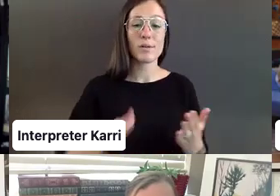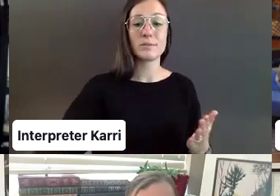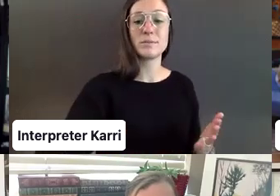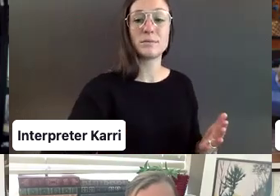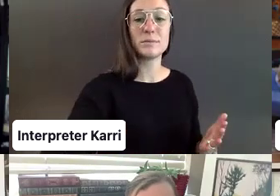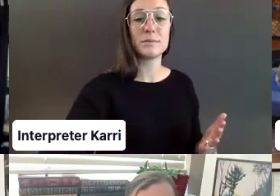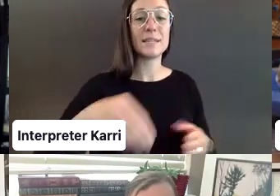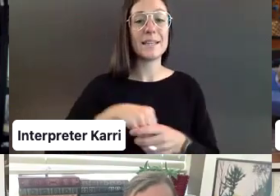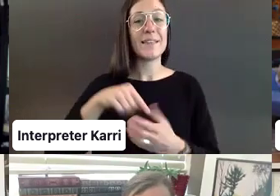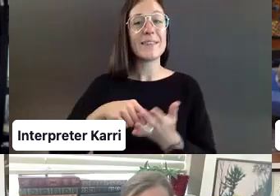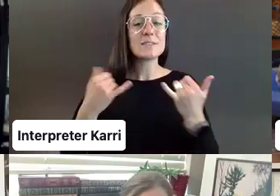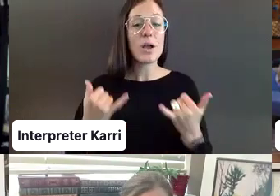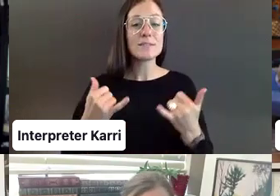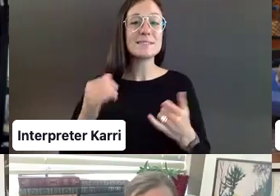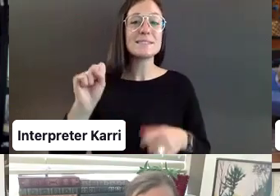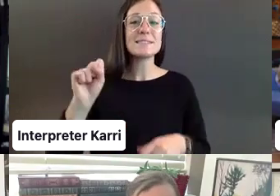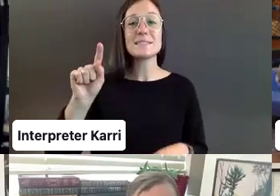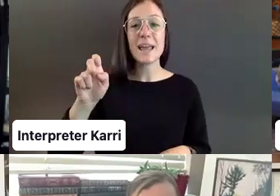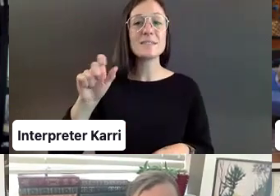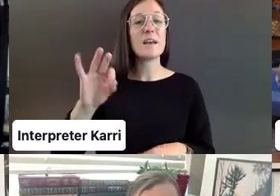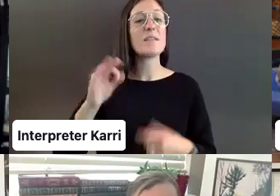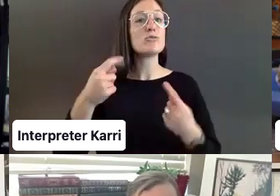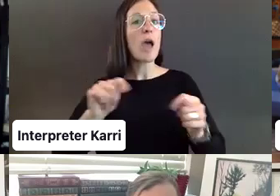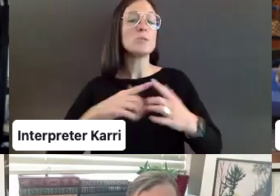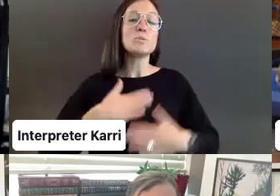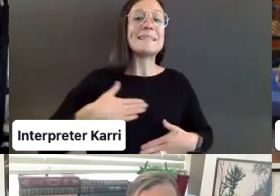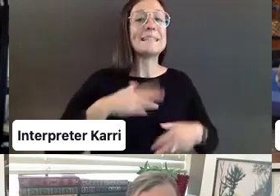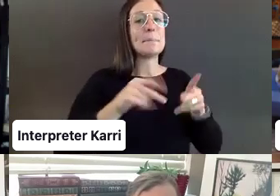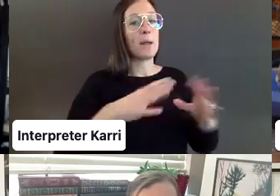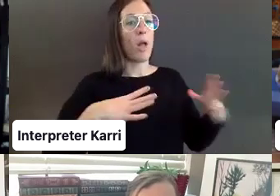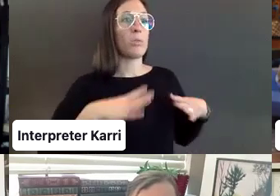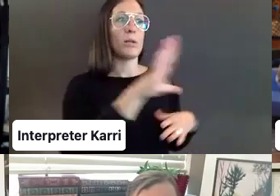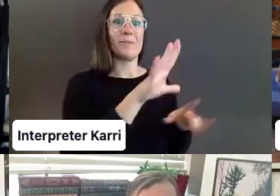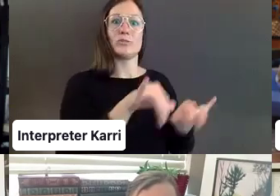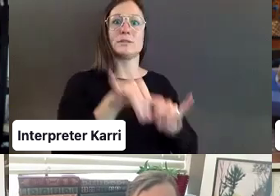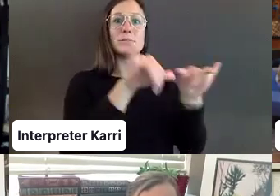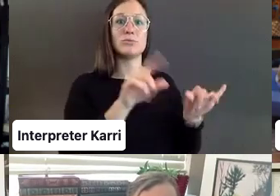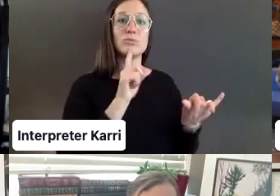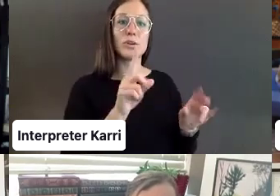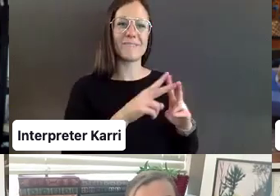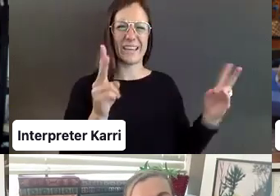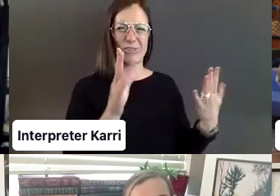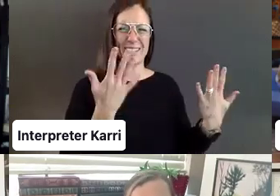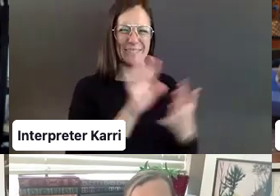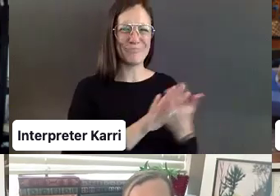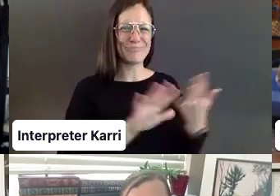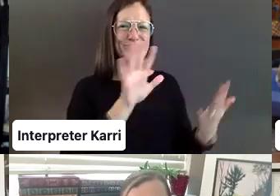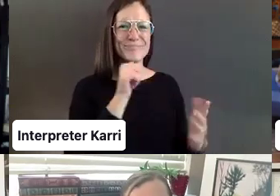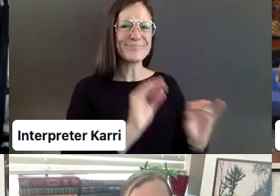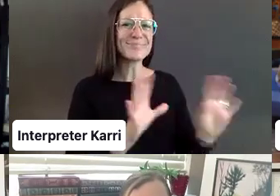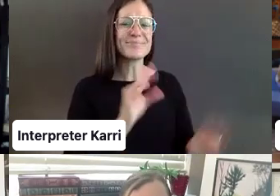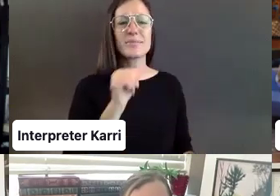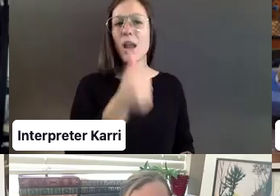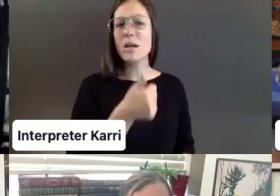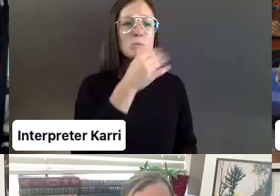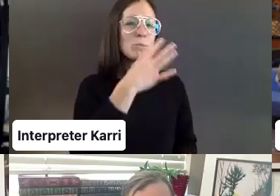constant, state of trying to please people in Hollywood, and their standards are very arbitrary and not very women